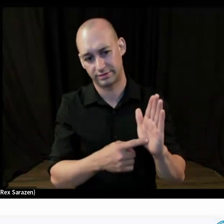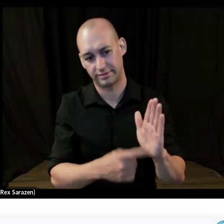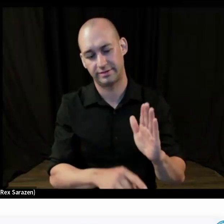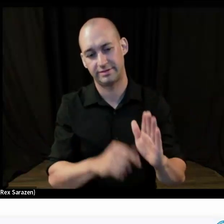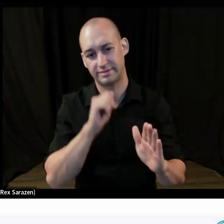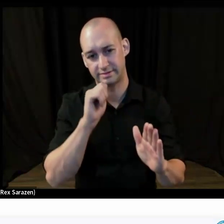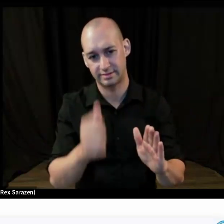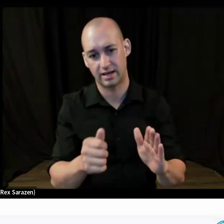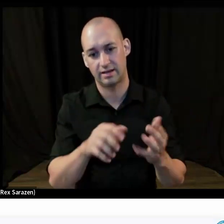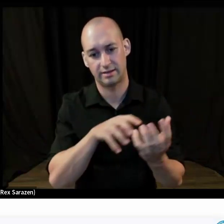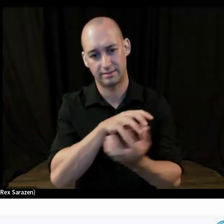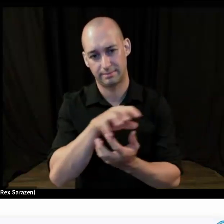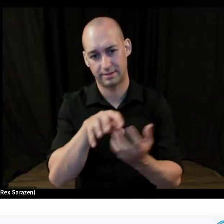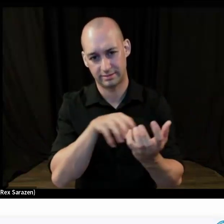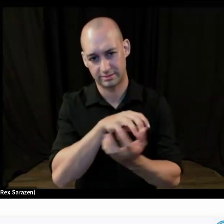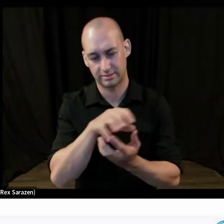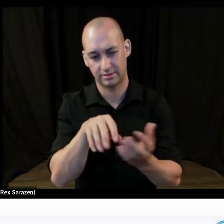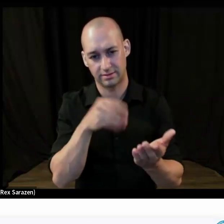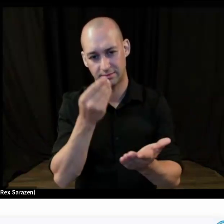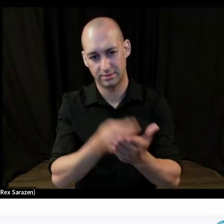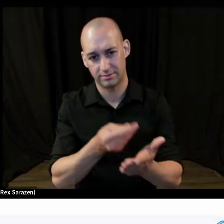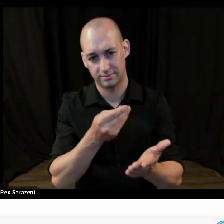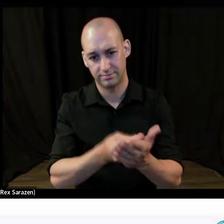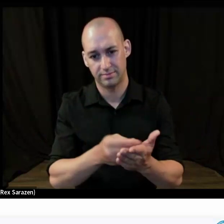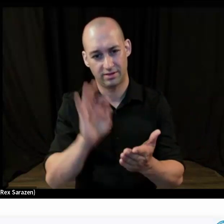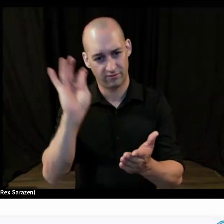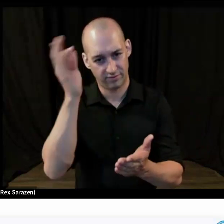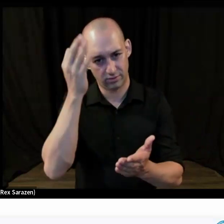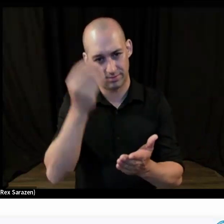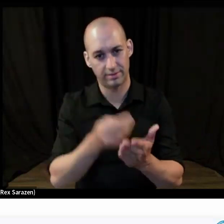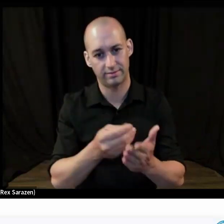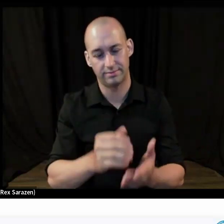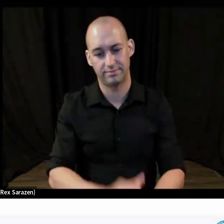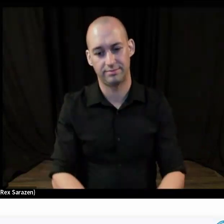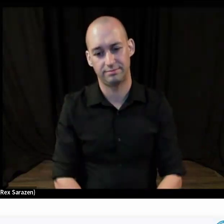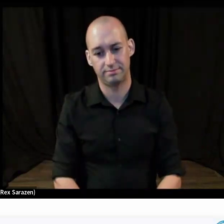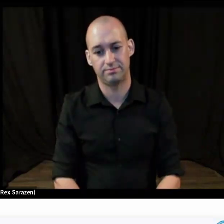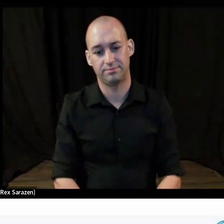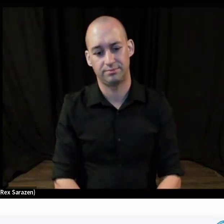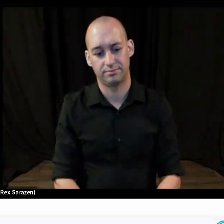not gonna commingle those funds, federal funds.